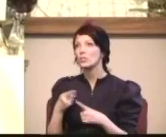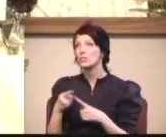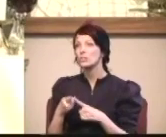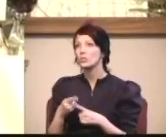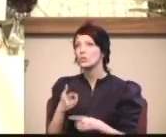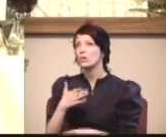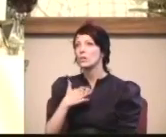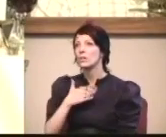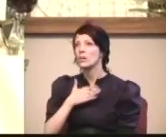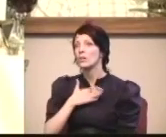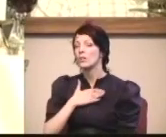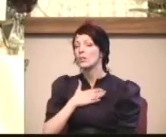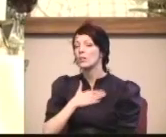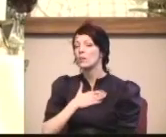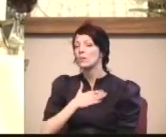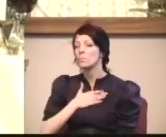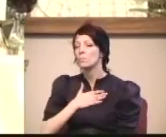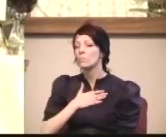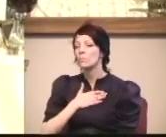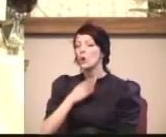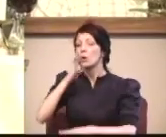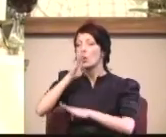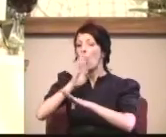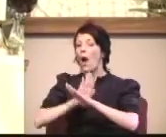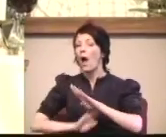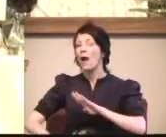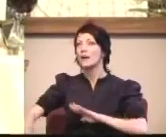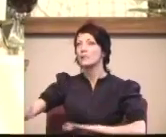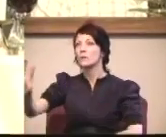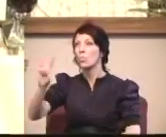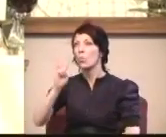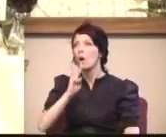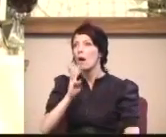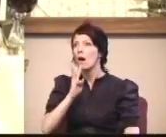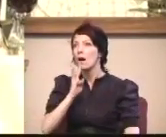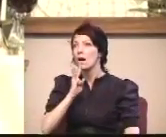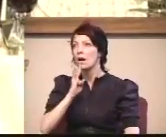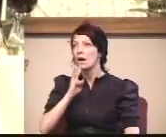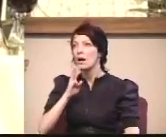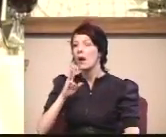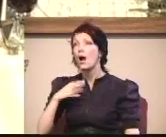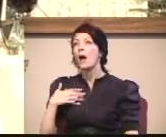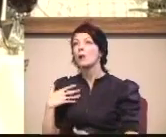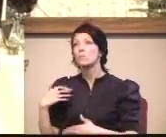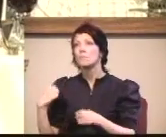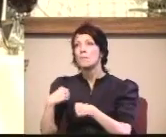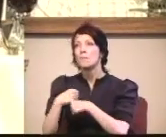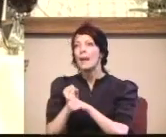quiet waters. I'll renew your soul.